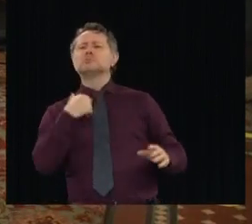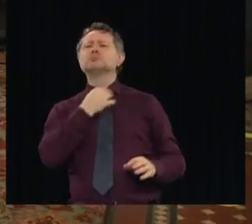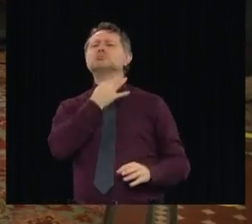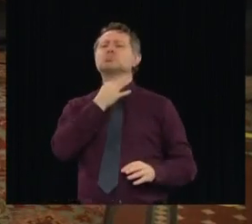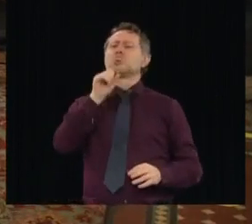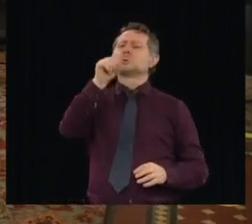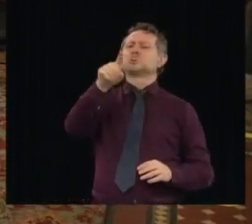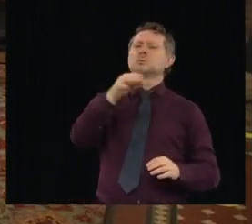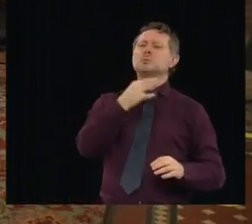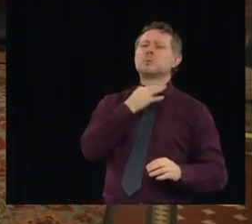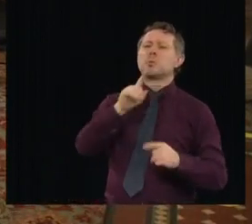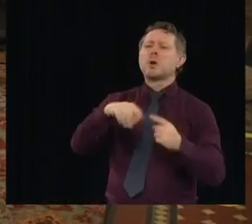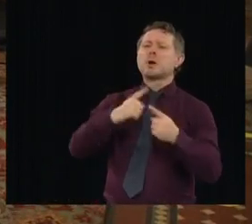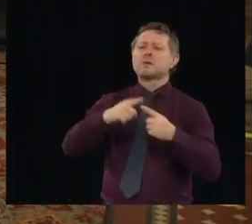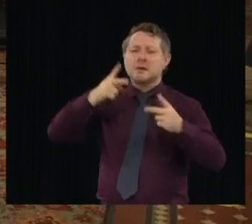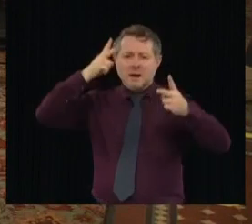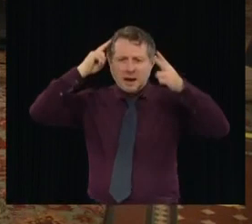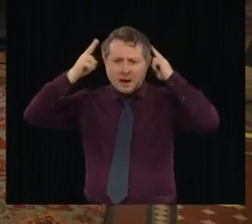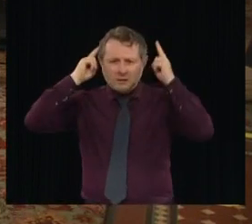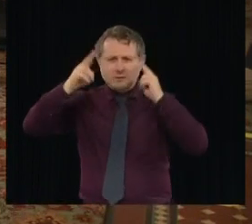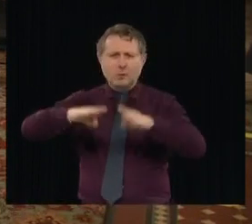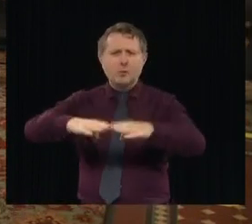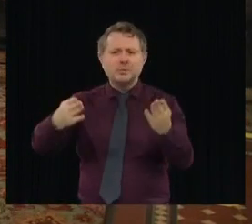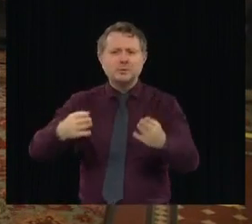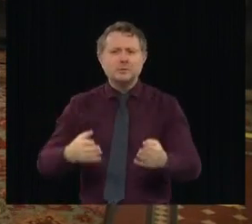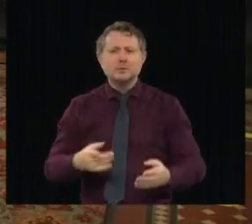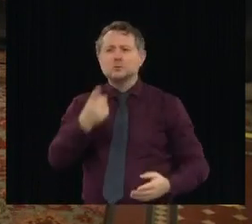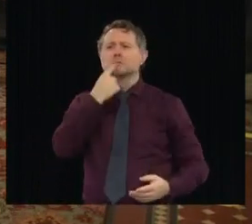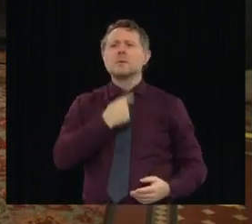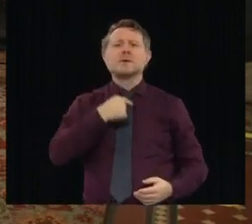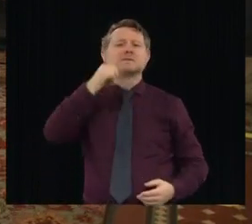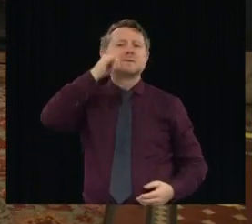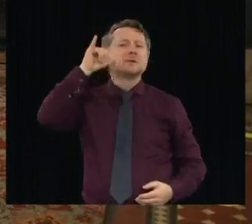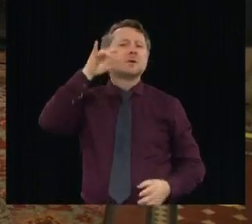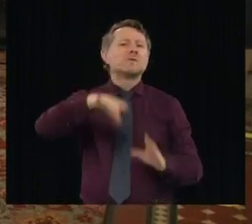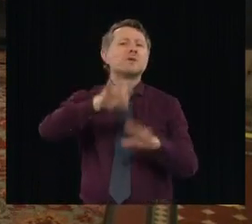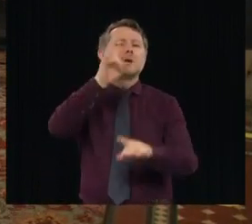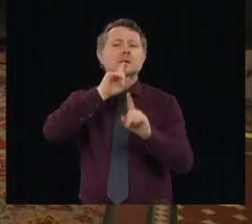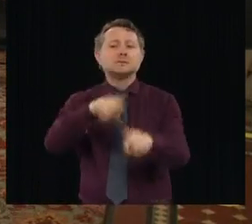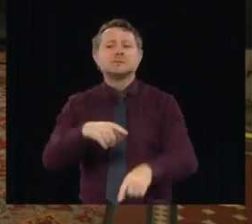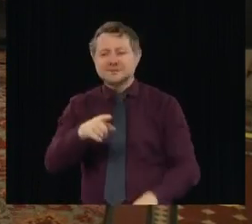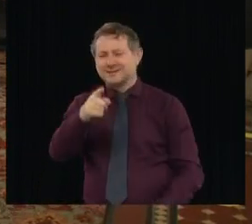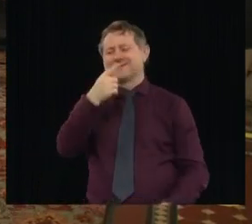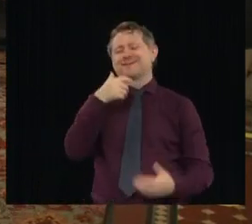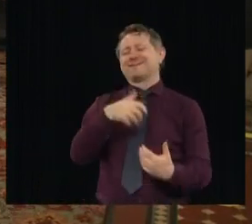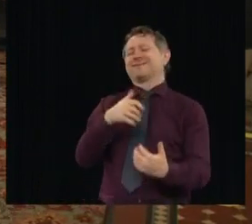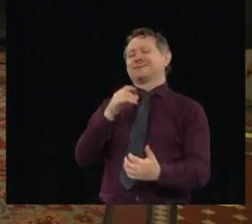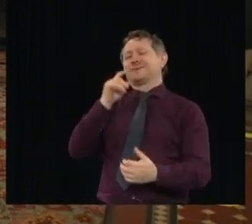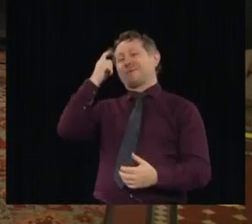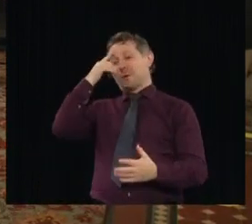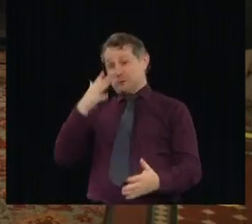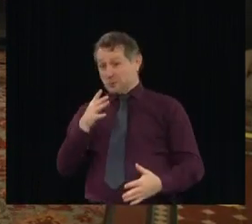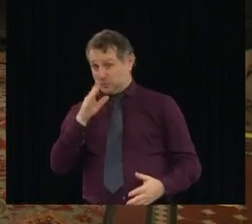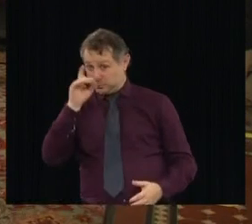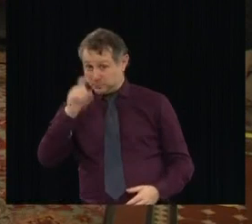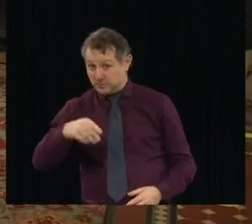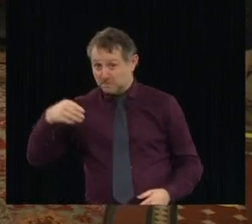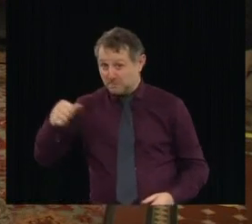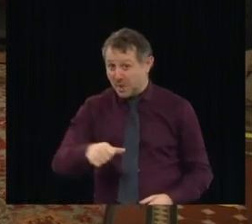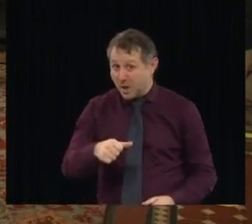to open? I know you said you're going to find out the answer yesterday. I mean, seriously, they have to pay for their booths, they have to pay for